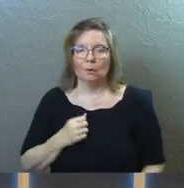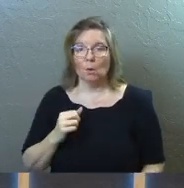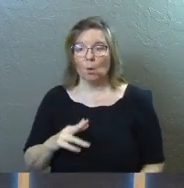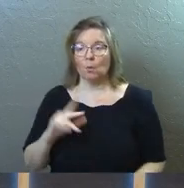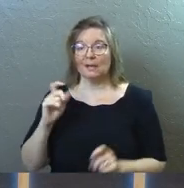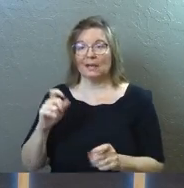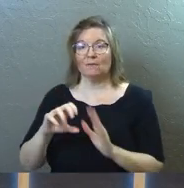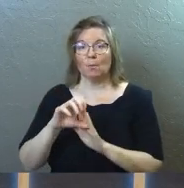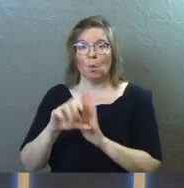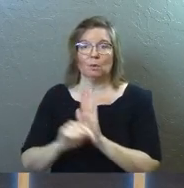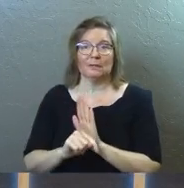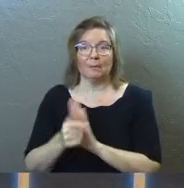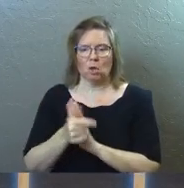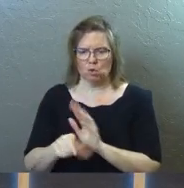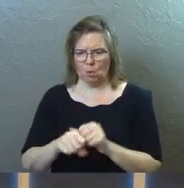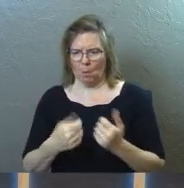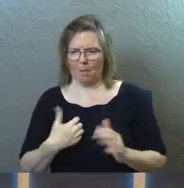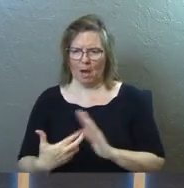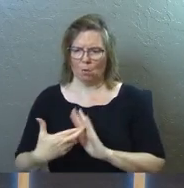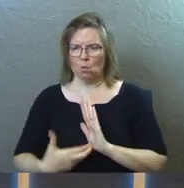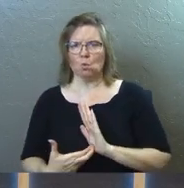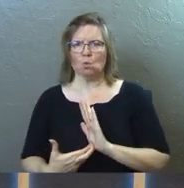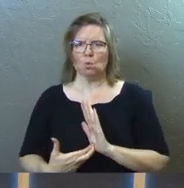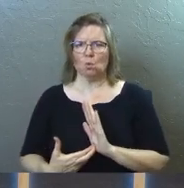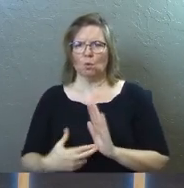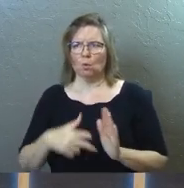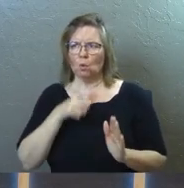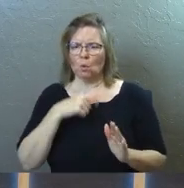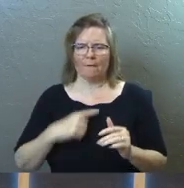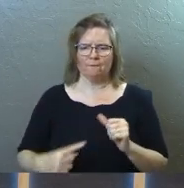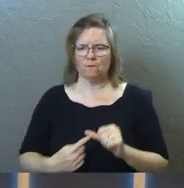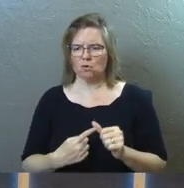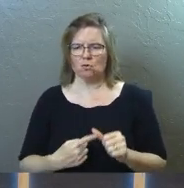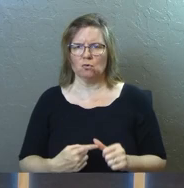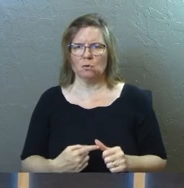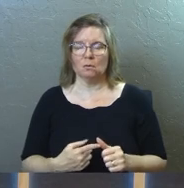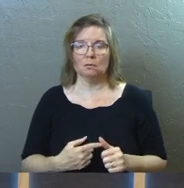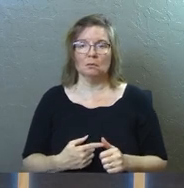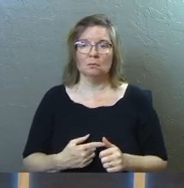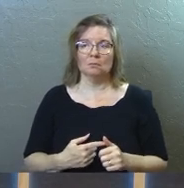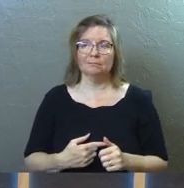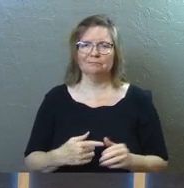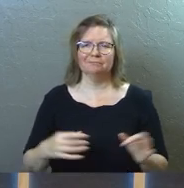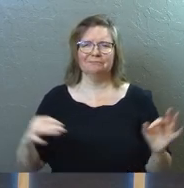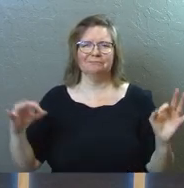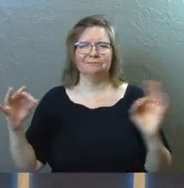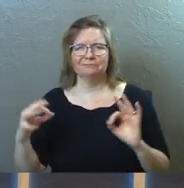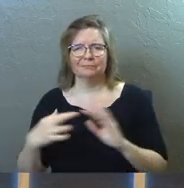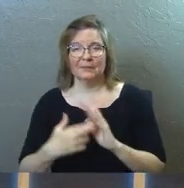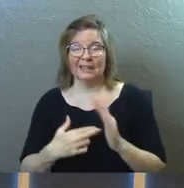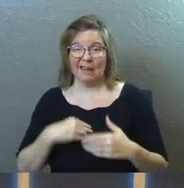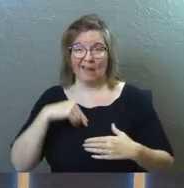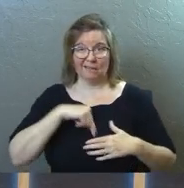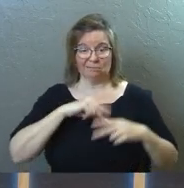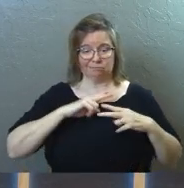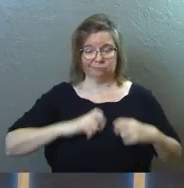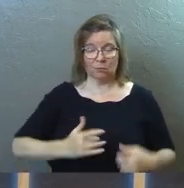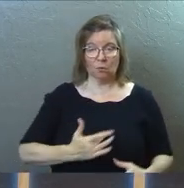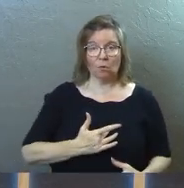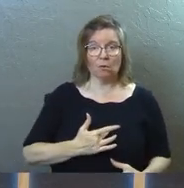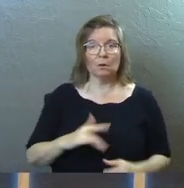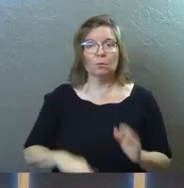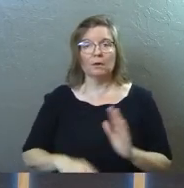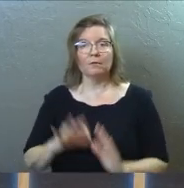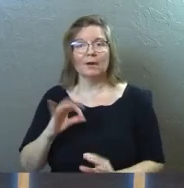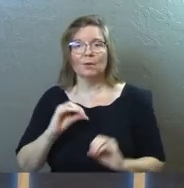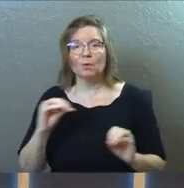law like you broke my rule, who had it first. Arbitrary, not getting at the heart, and we